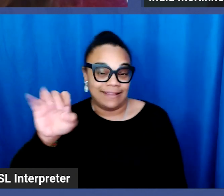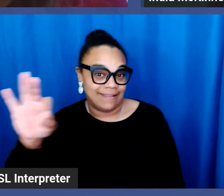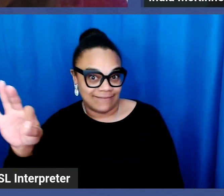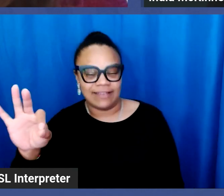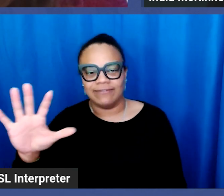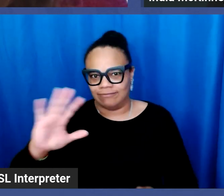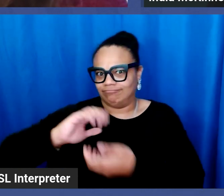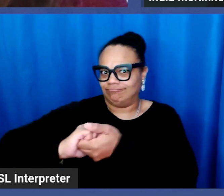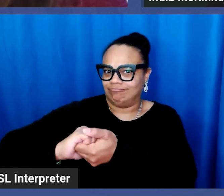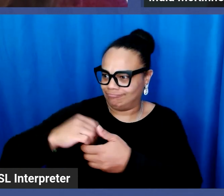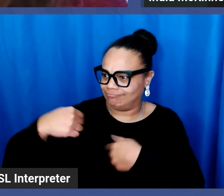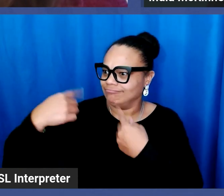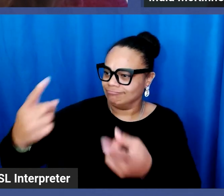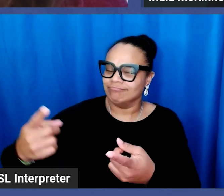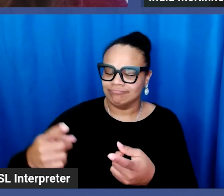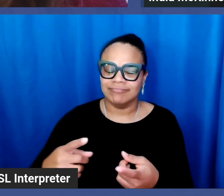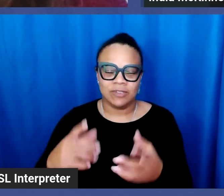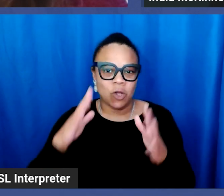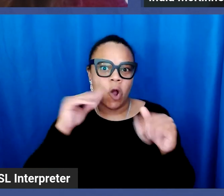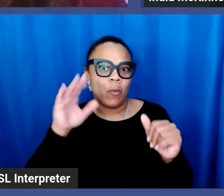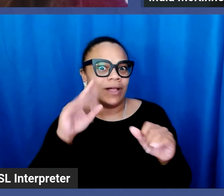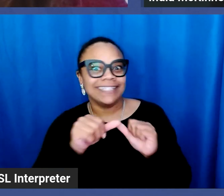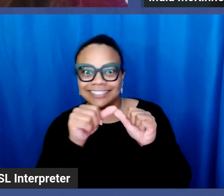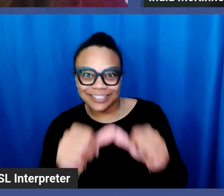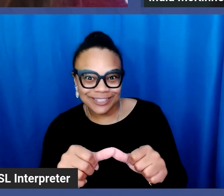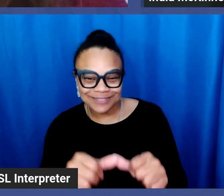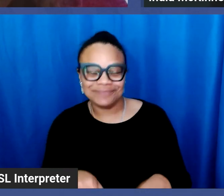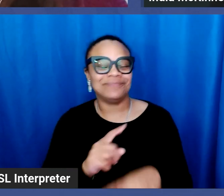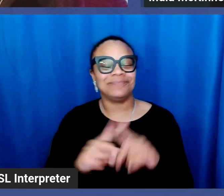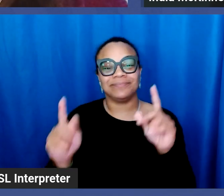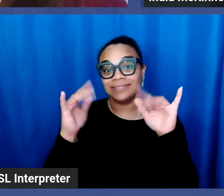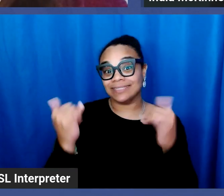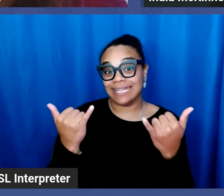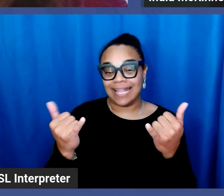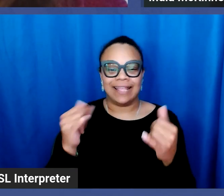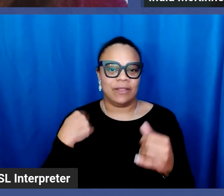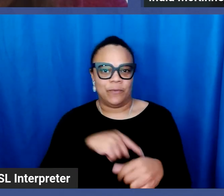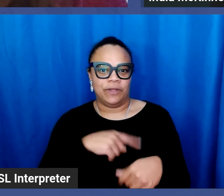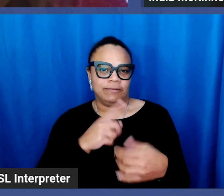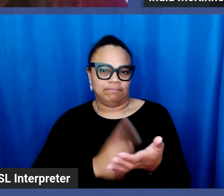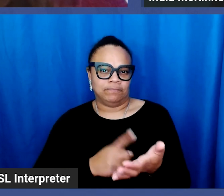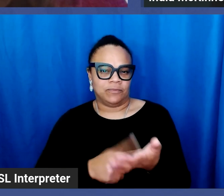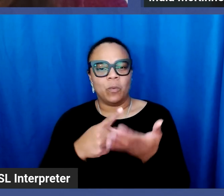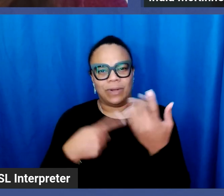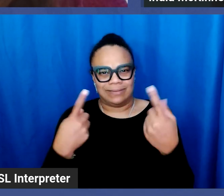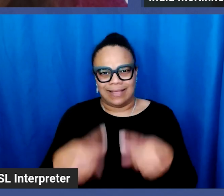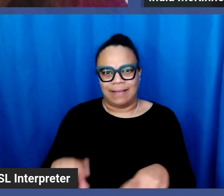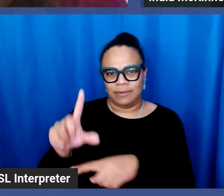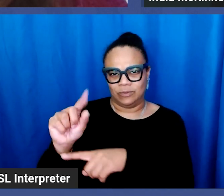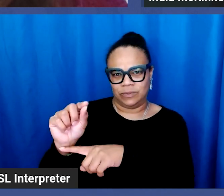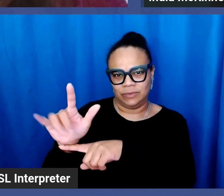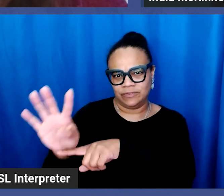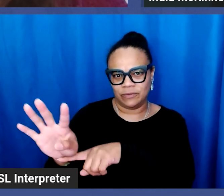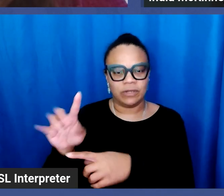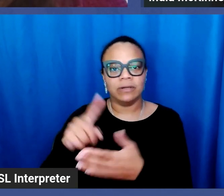so. But today we're talking about what's happened in 2024. What do we see coming up in